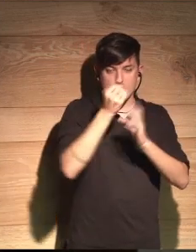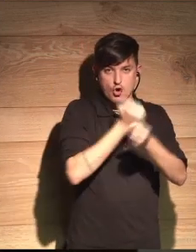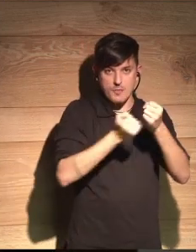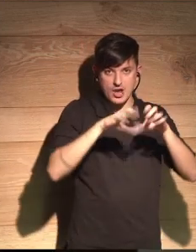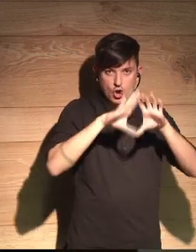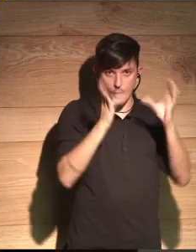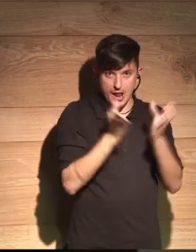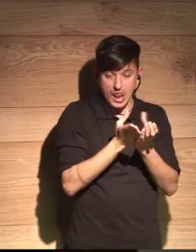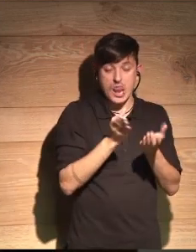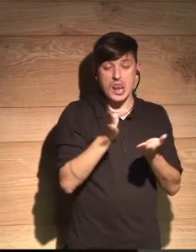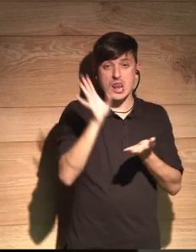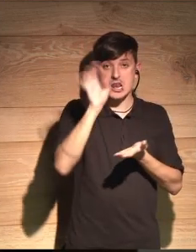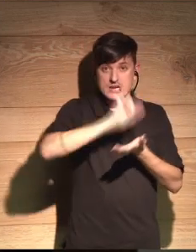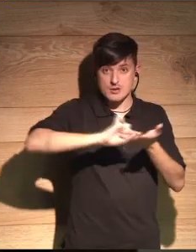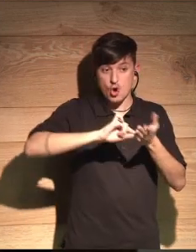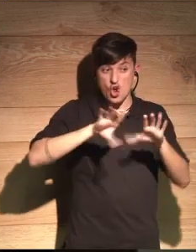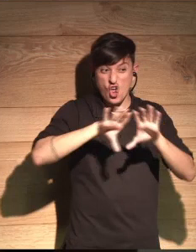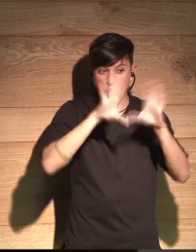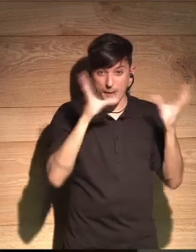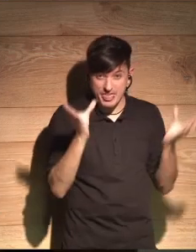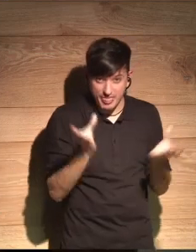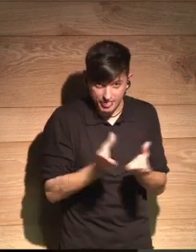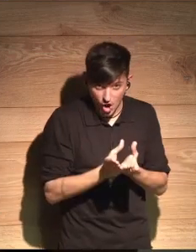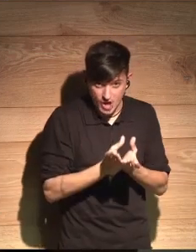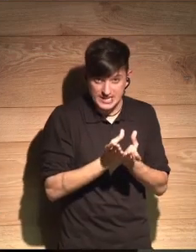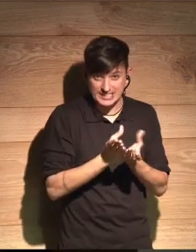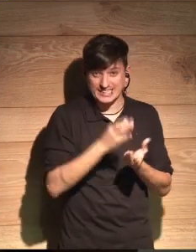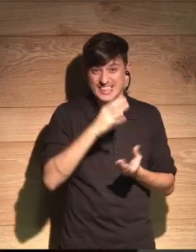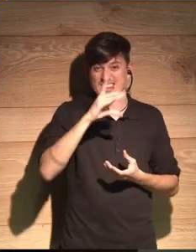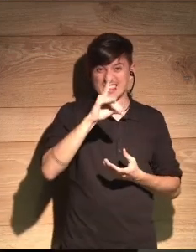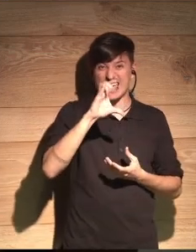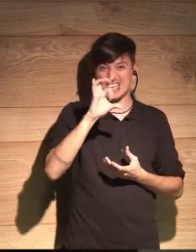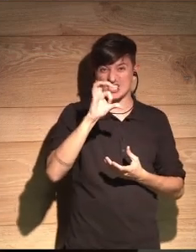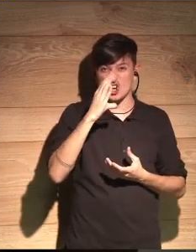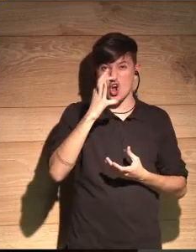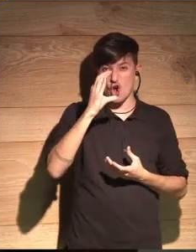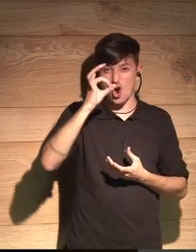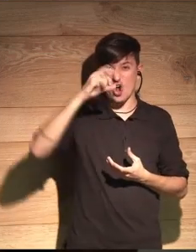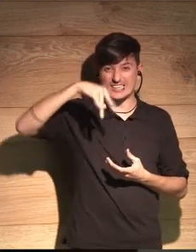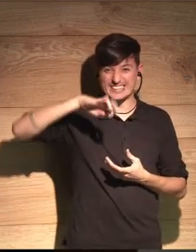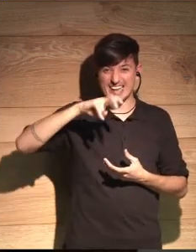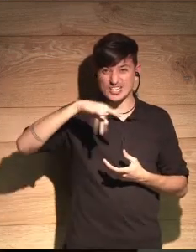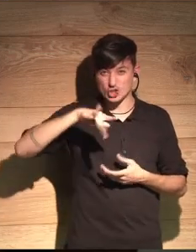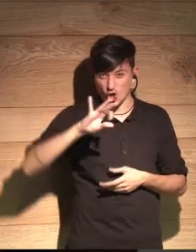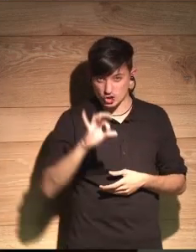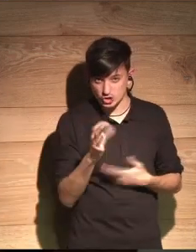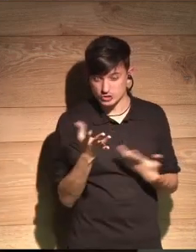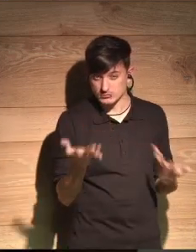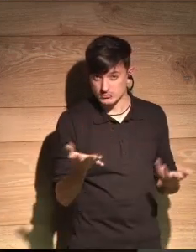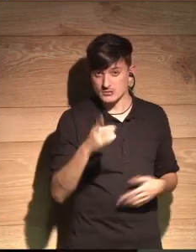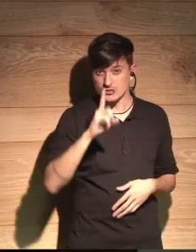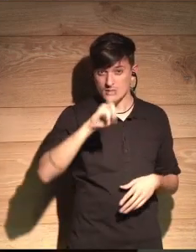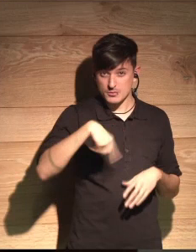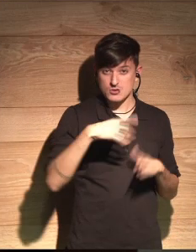Brutality and Complexity in Global Economy, but she wrote Globalization and its Disappointments, New Geopolitics.